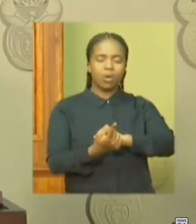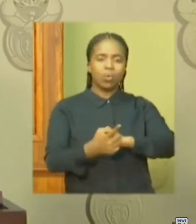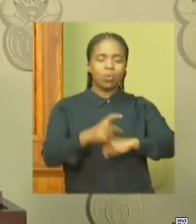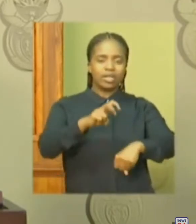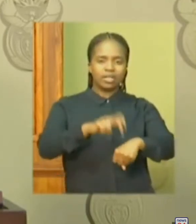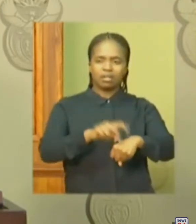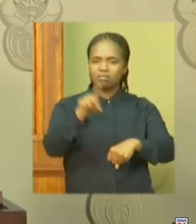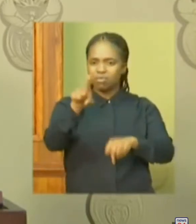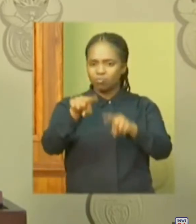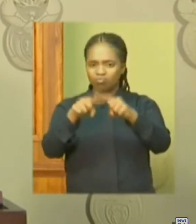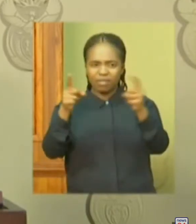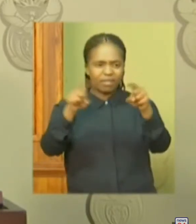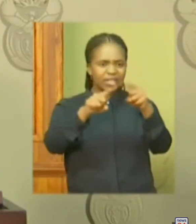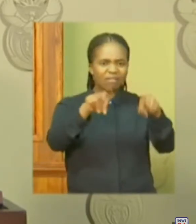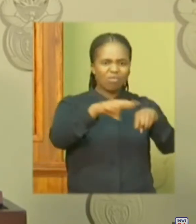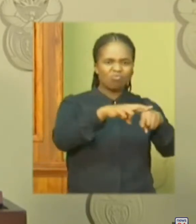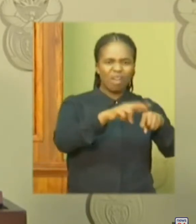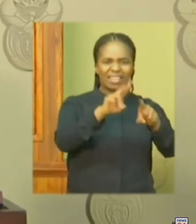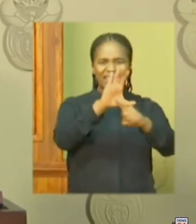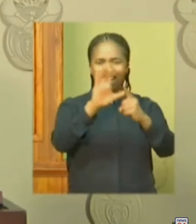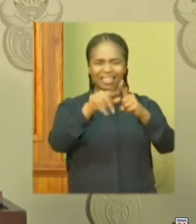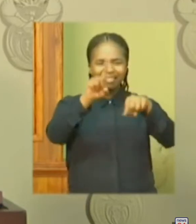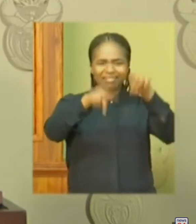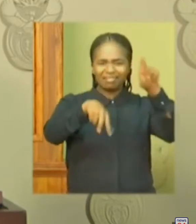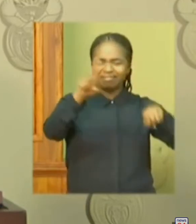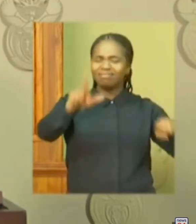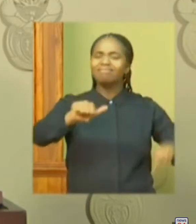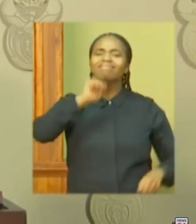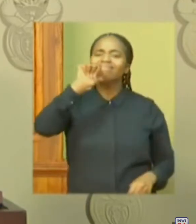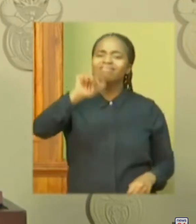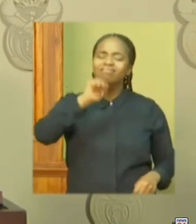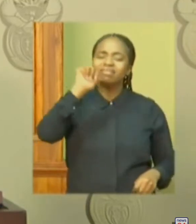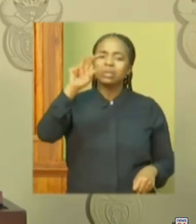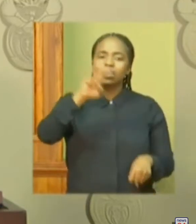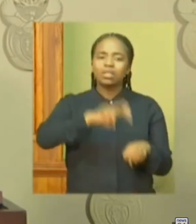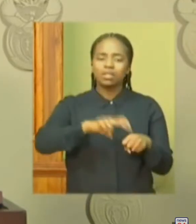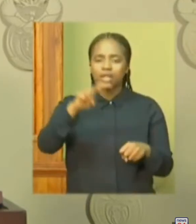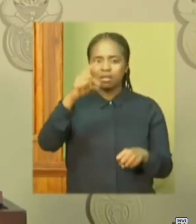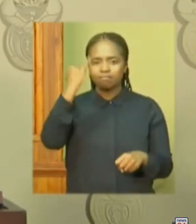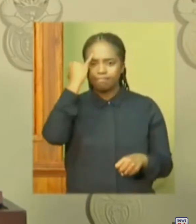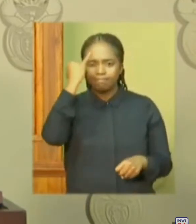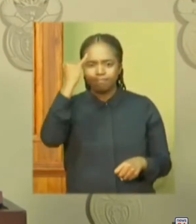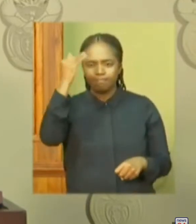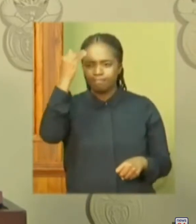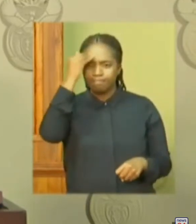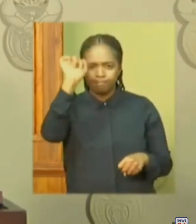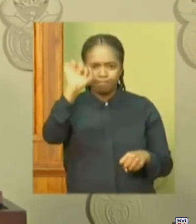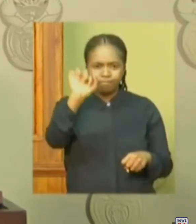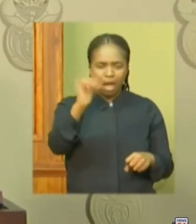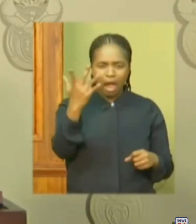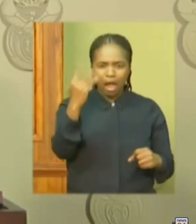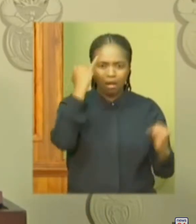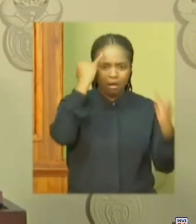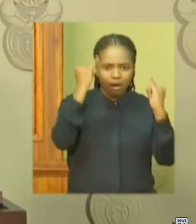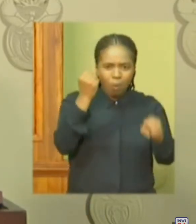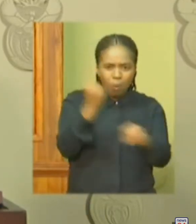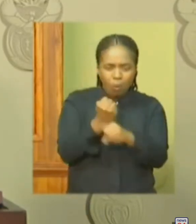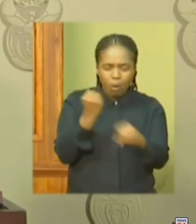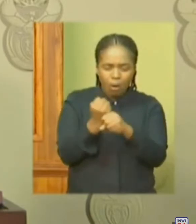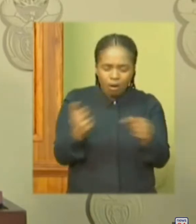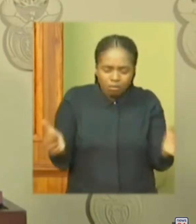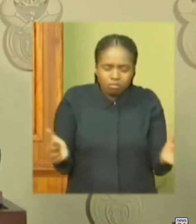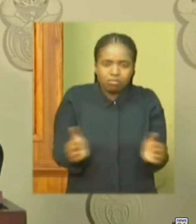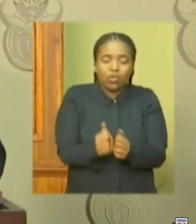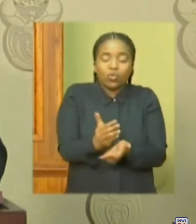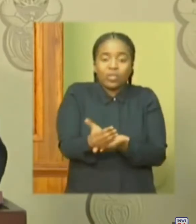our differences and combine our efforts to save our people. He continued